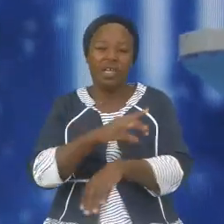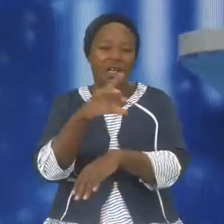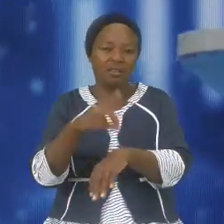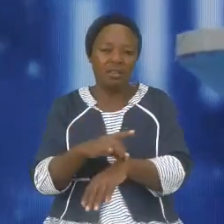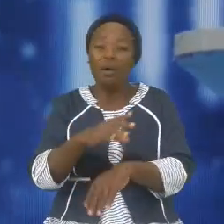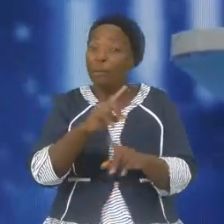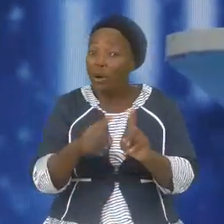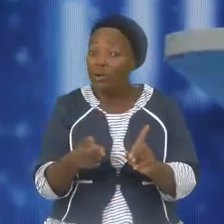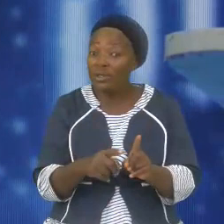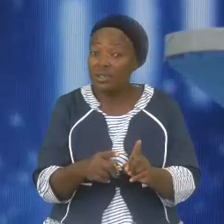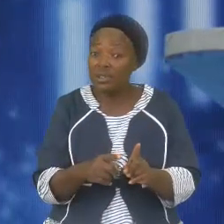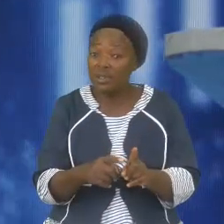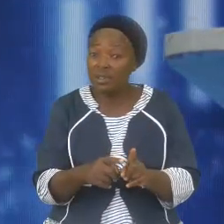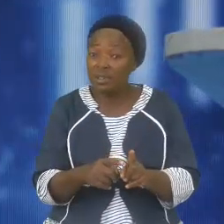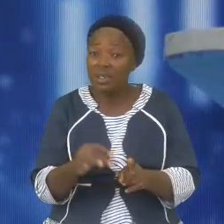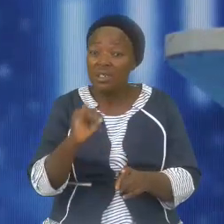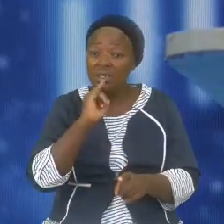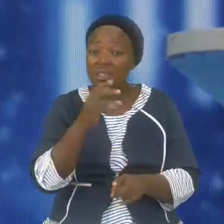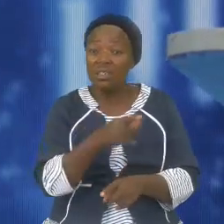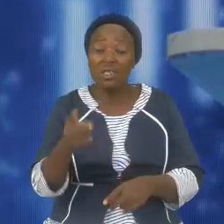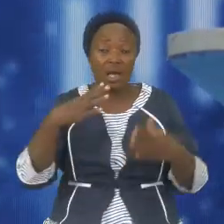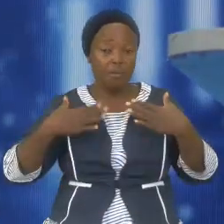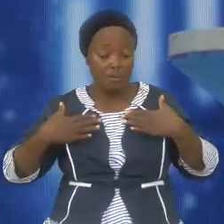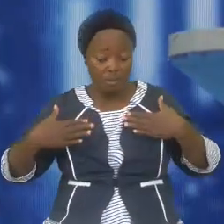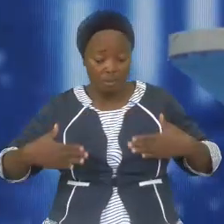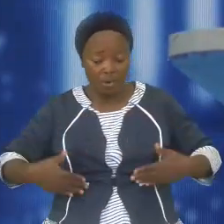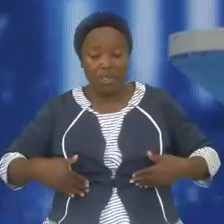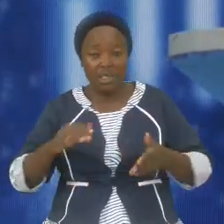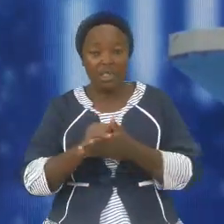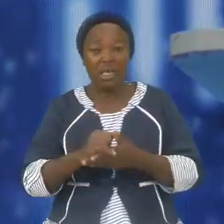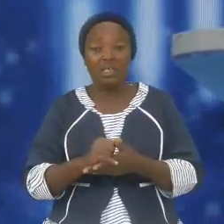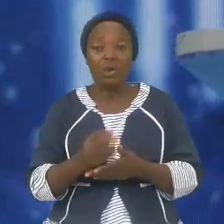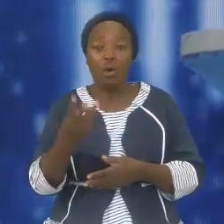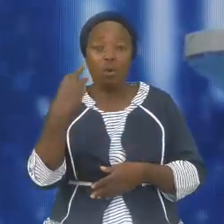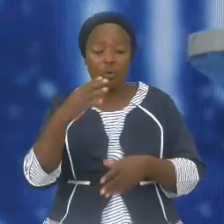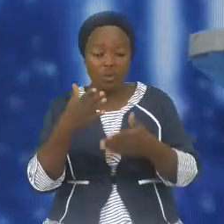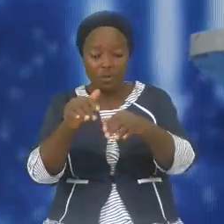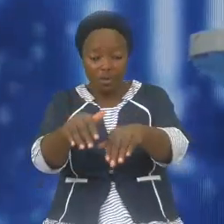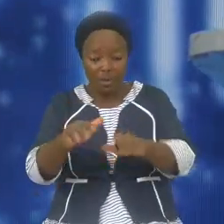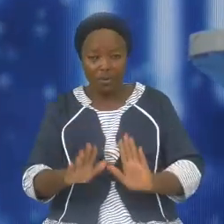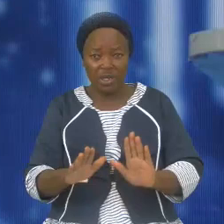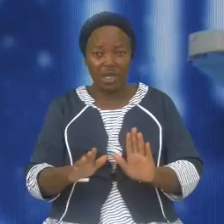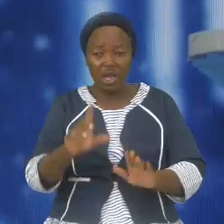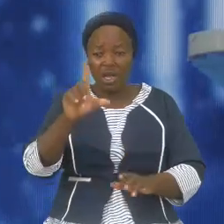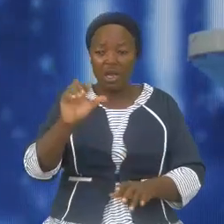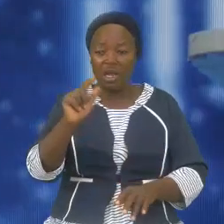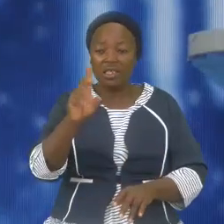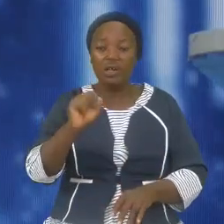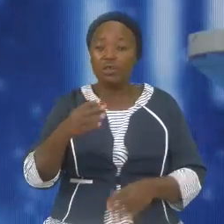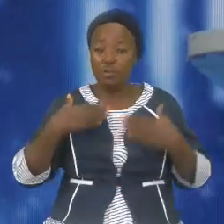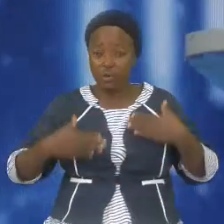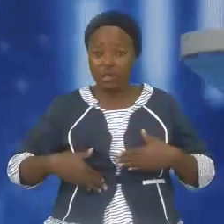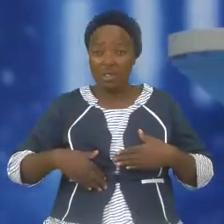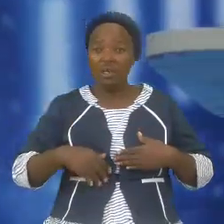But it's their body that was buried. Lazarus' body, not his soul, not his